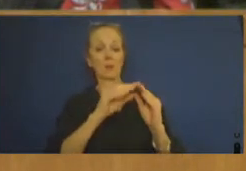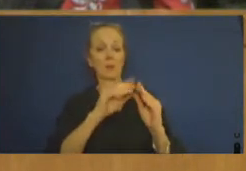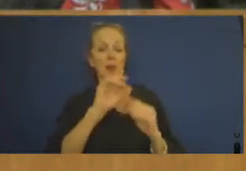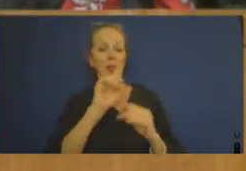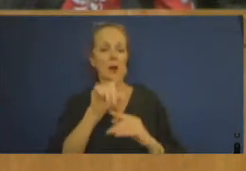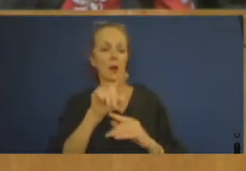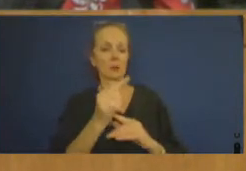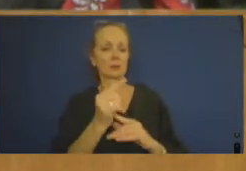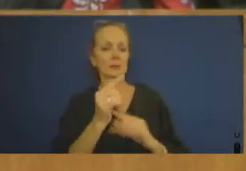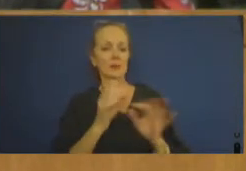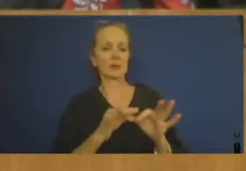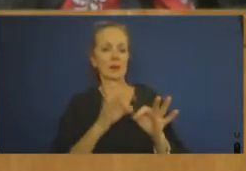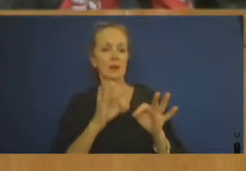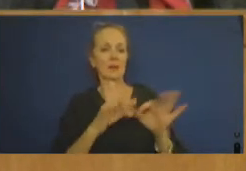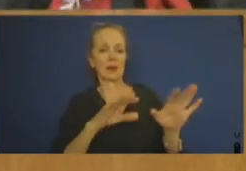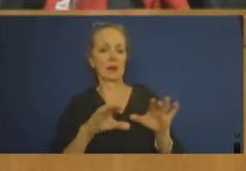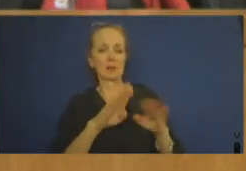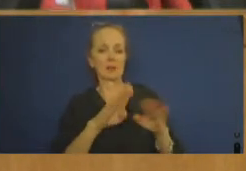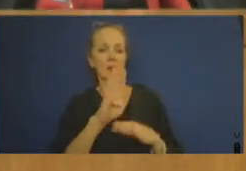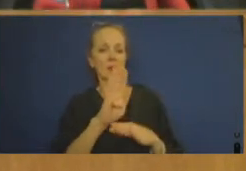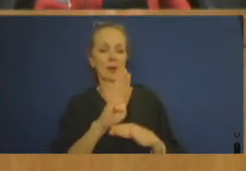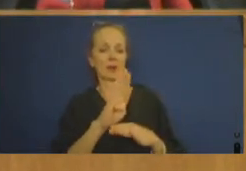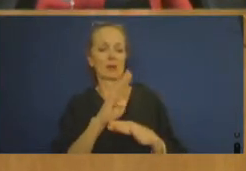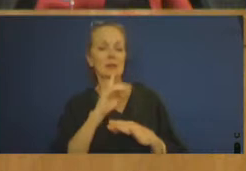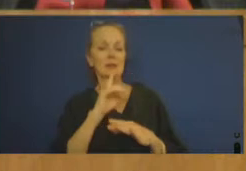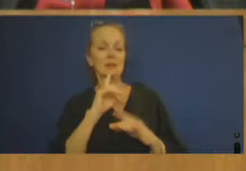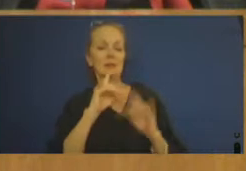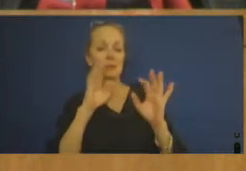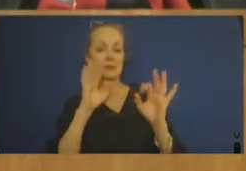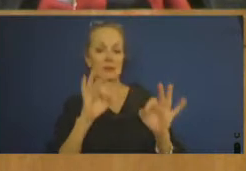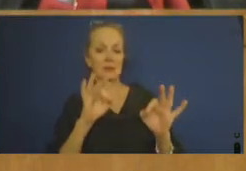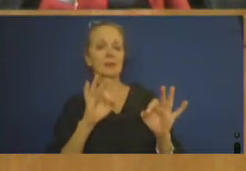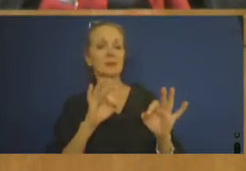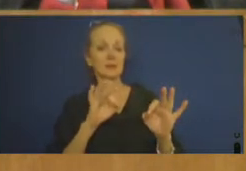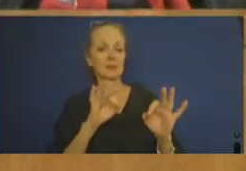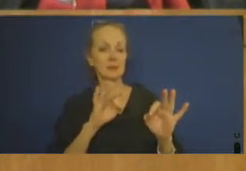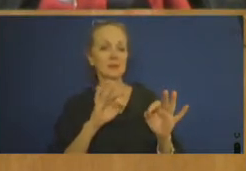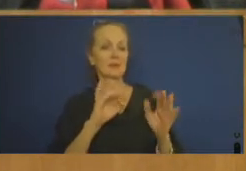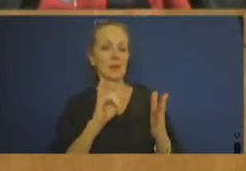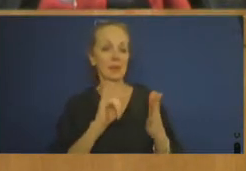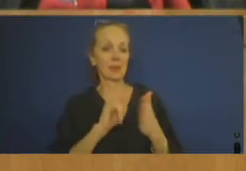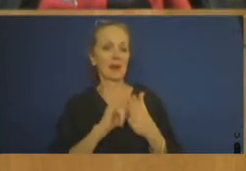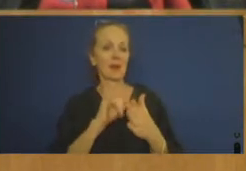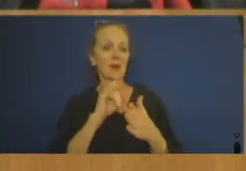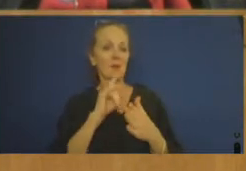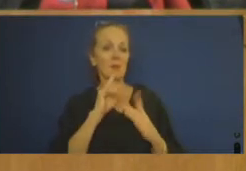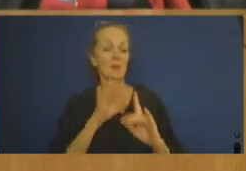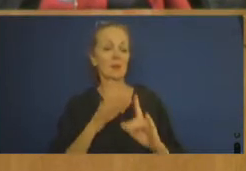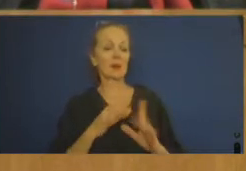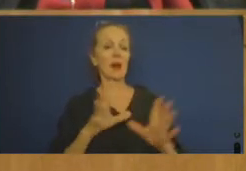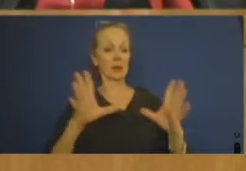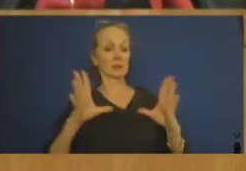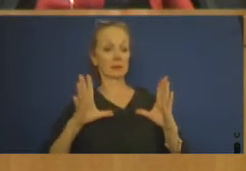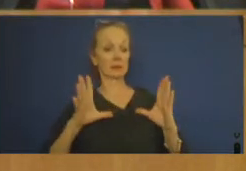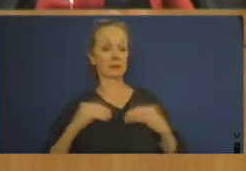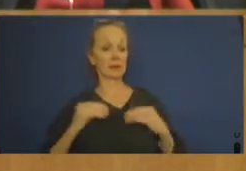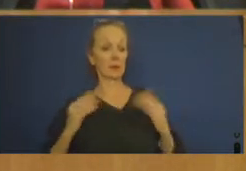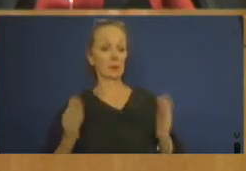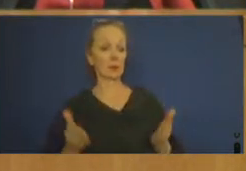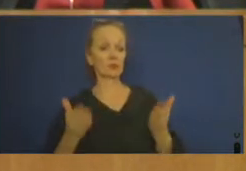defer action B, which is the decision, and that would be an acceptable motion for you to